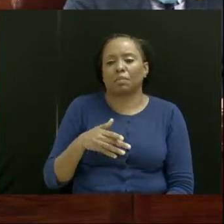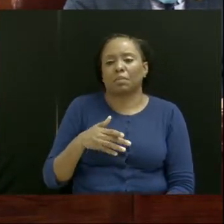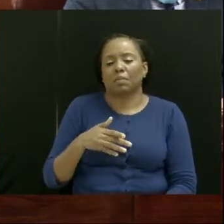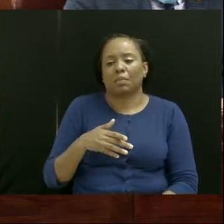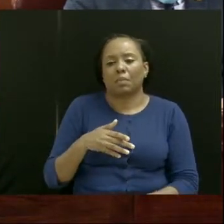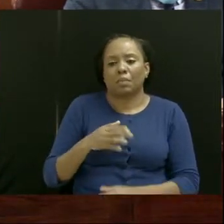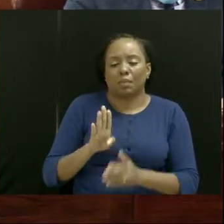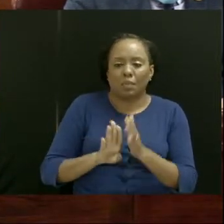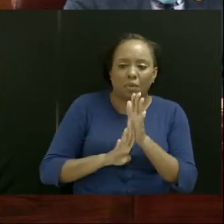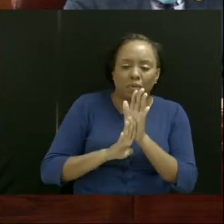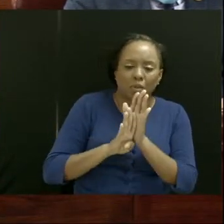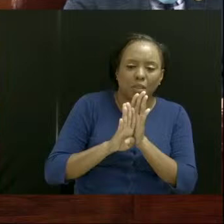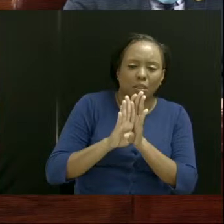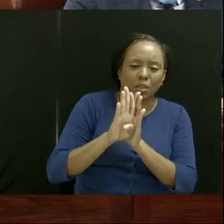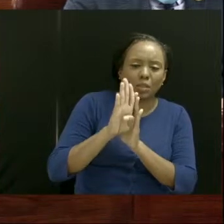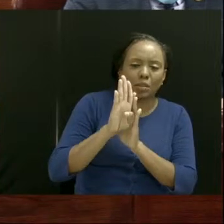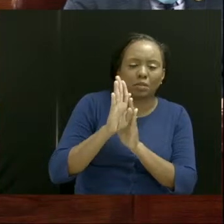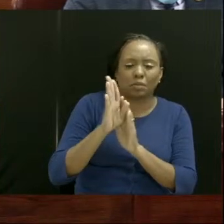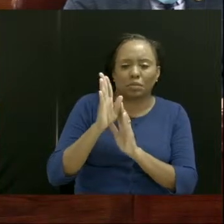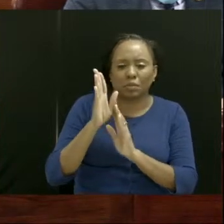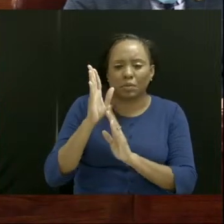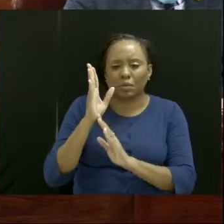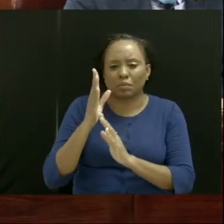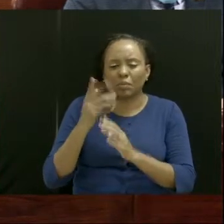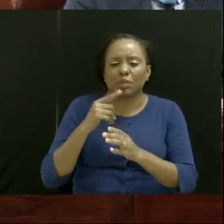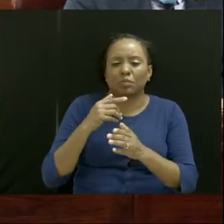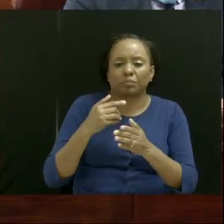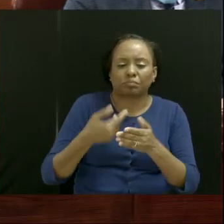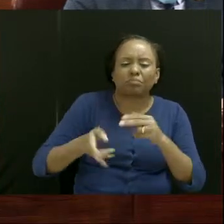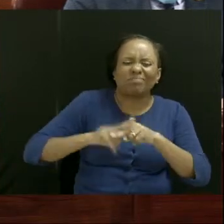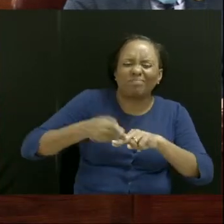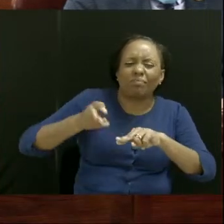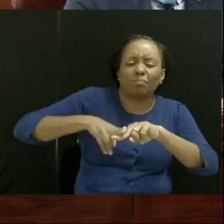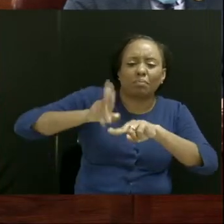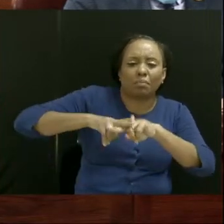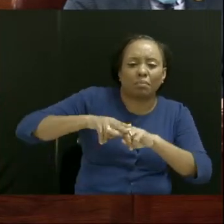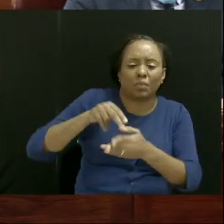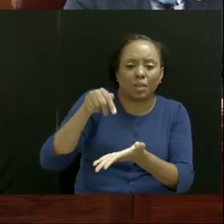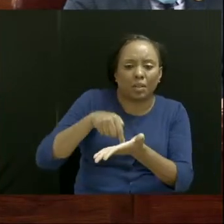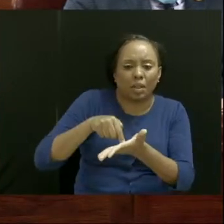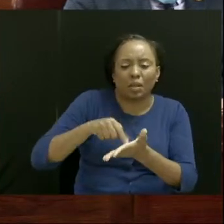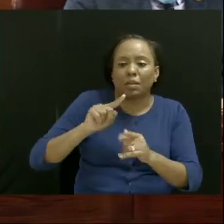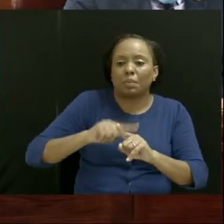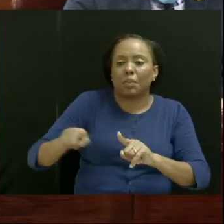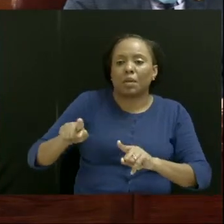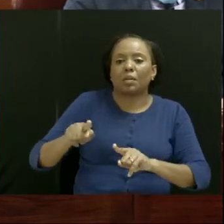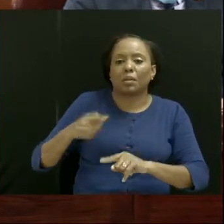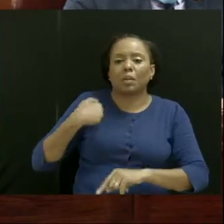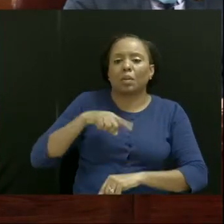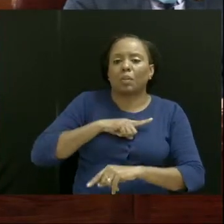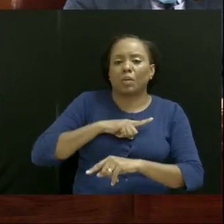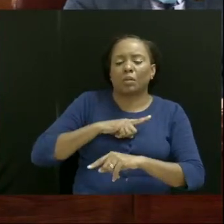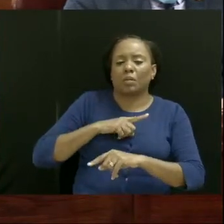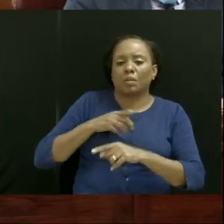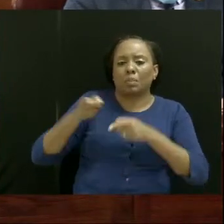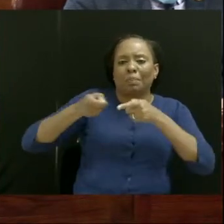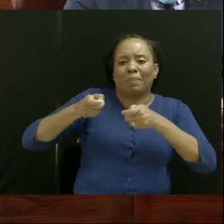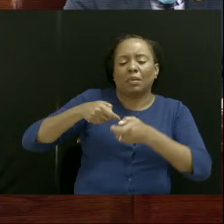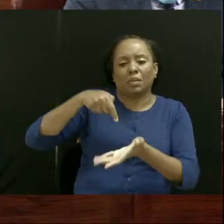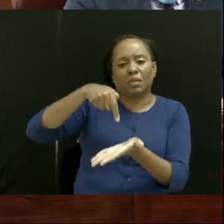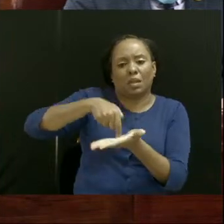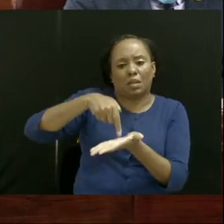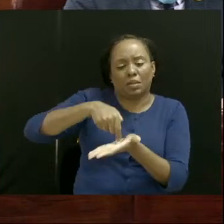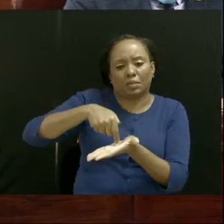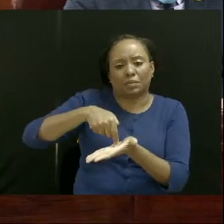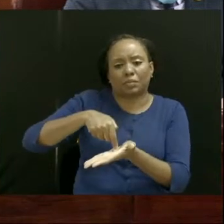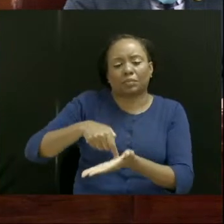foreign debt. But the country was in a position to manage that debt and